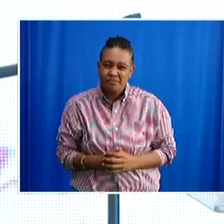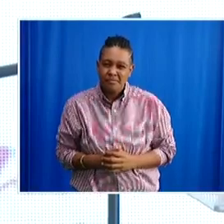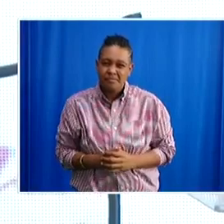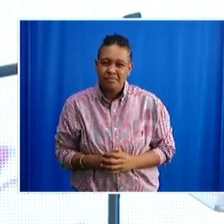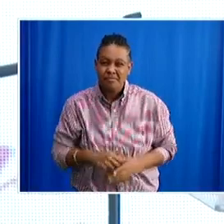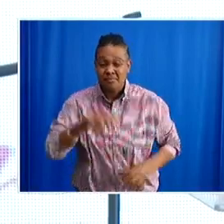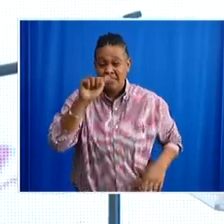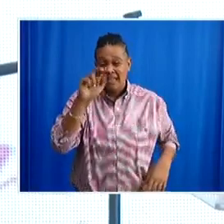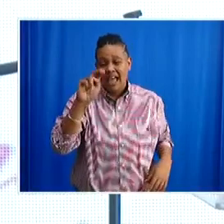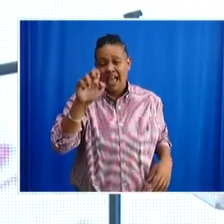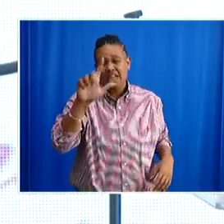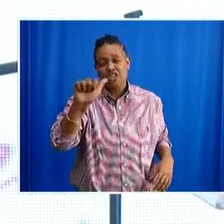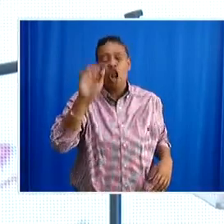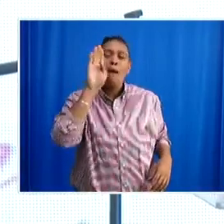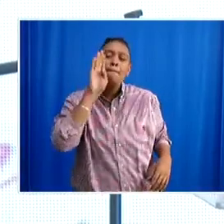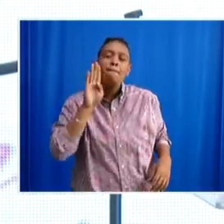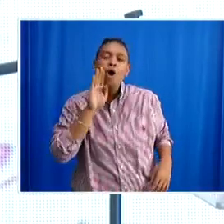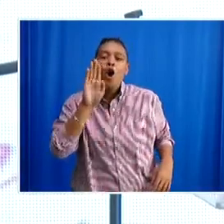Angela Brown-Burke,